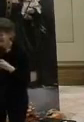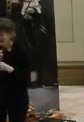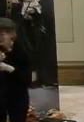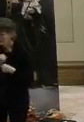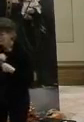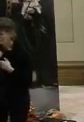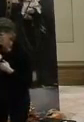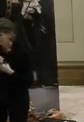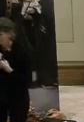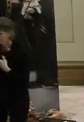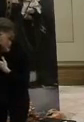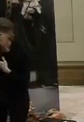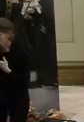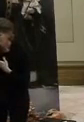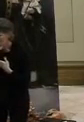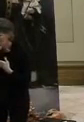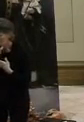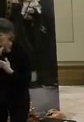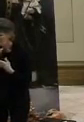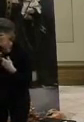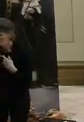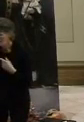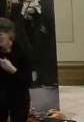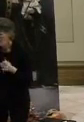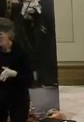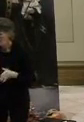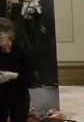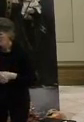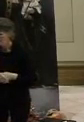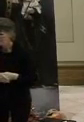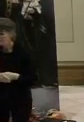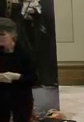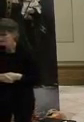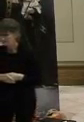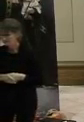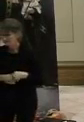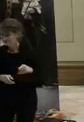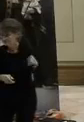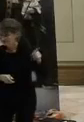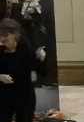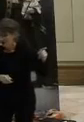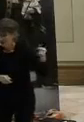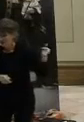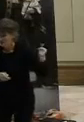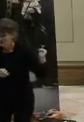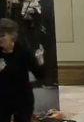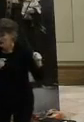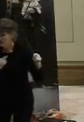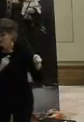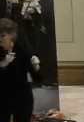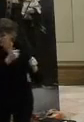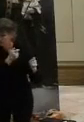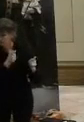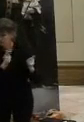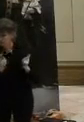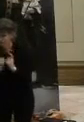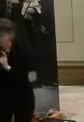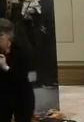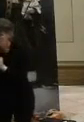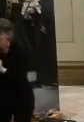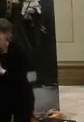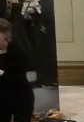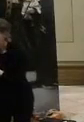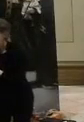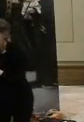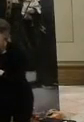to another person. As I've said to you, I try to go to confession once a week. And do you know what? I'm the